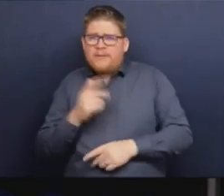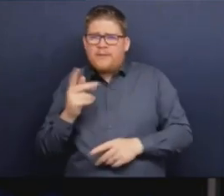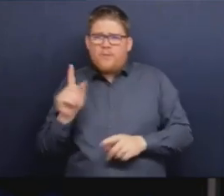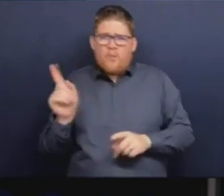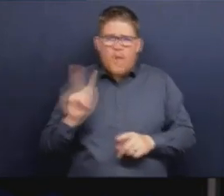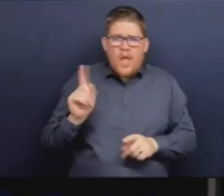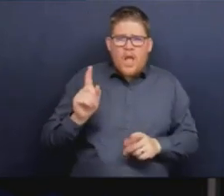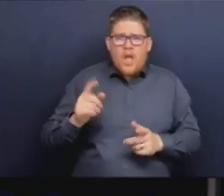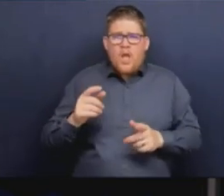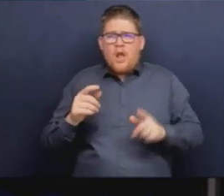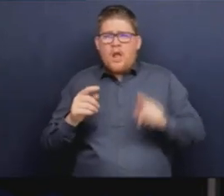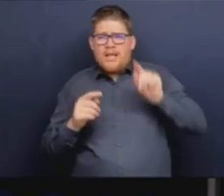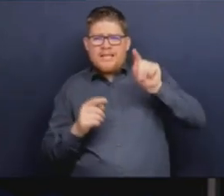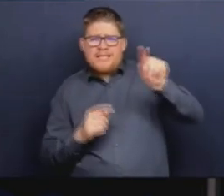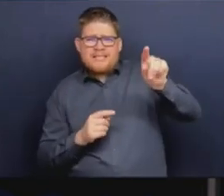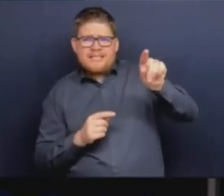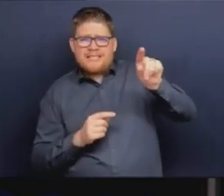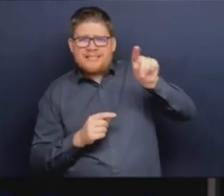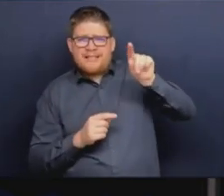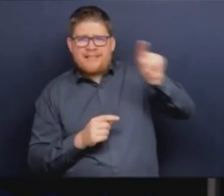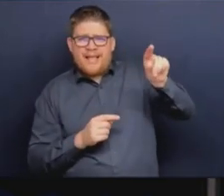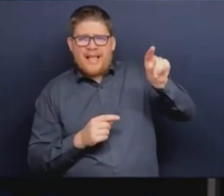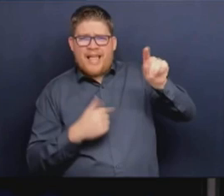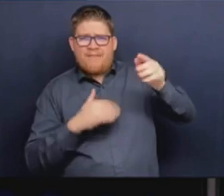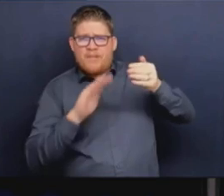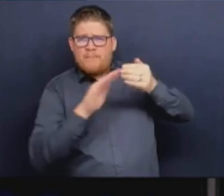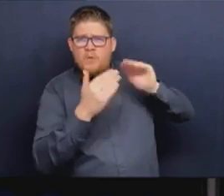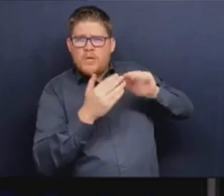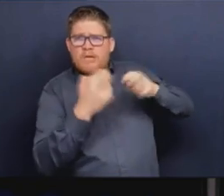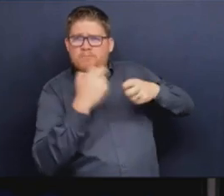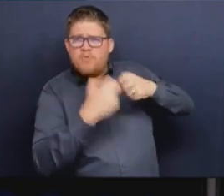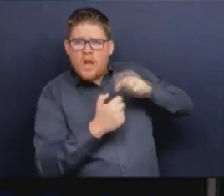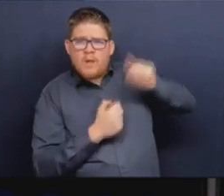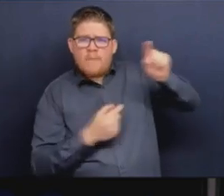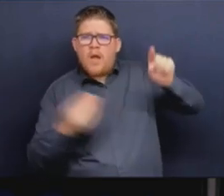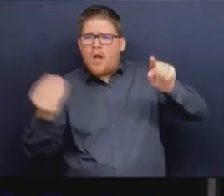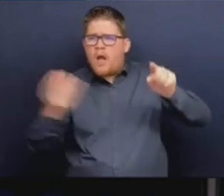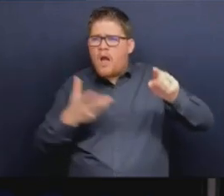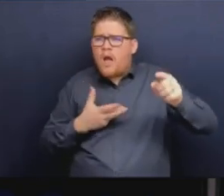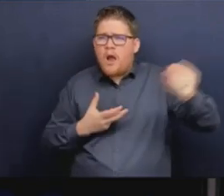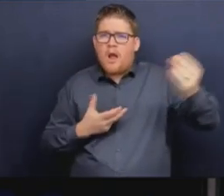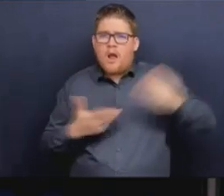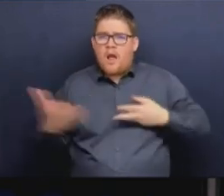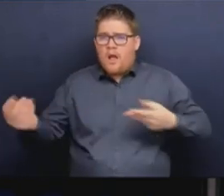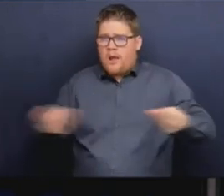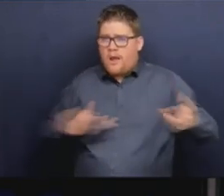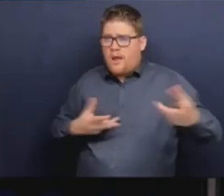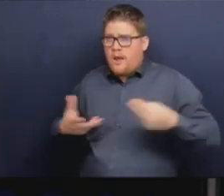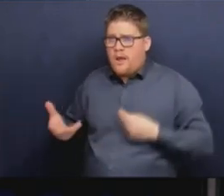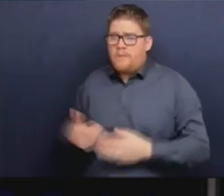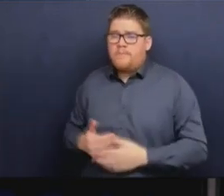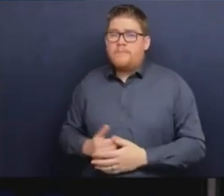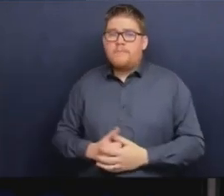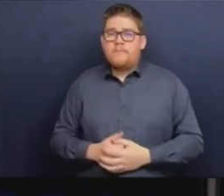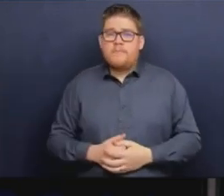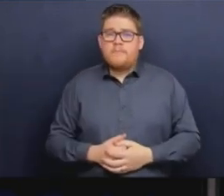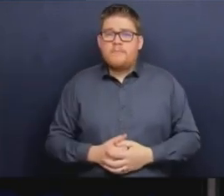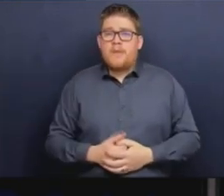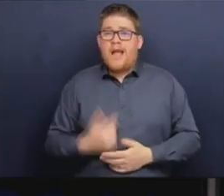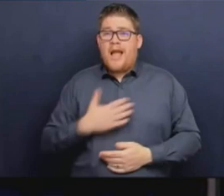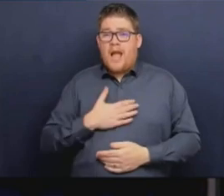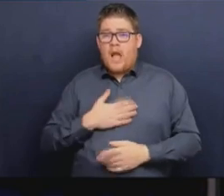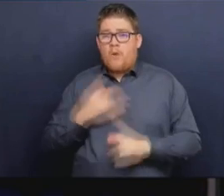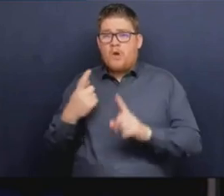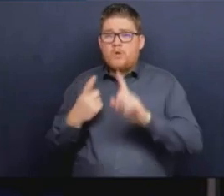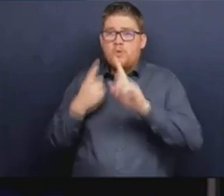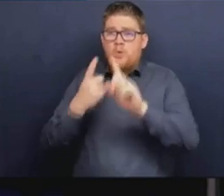done, to point it out. So a lot of emphasis has been done on no community harm, no further marginalization or stigmatization of the